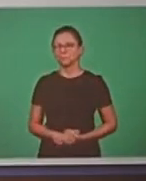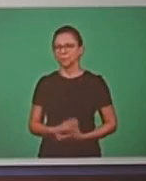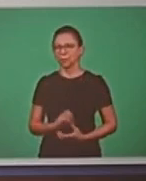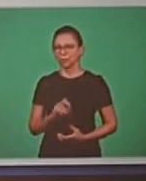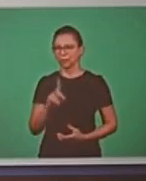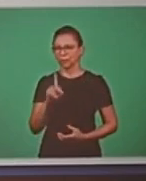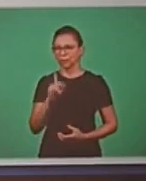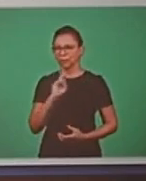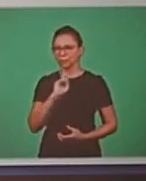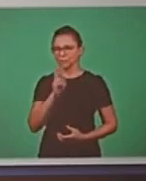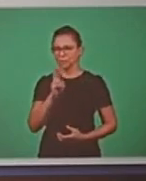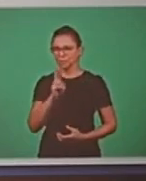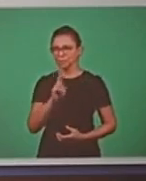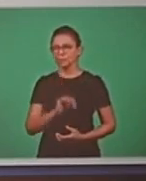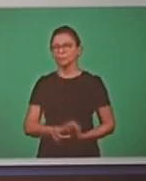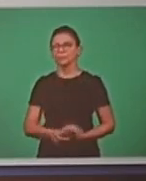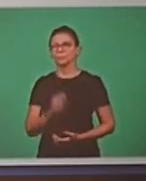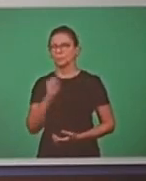can participate in.